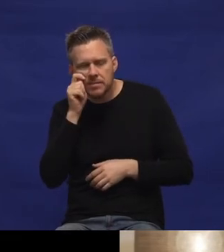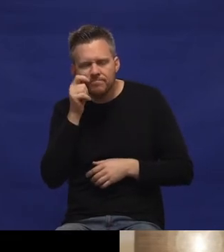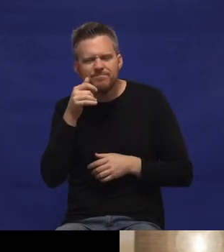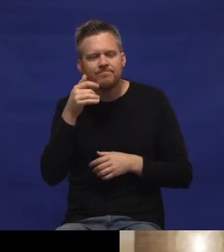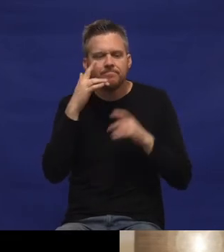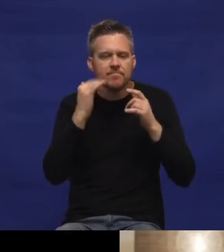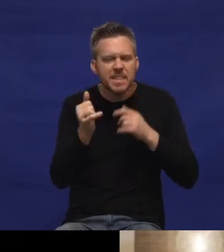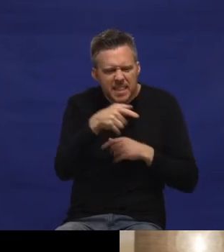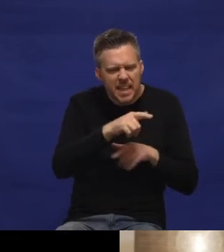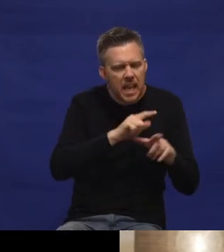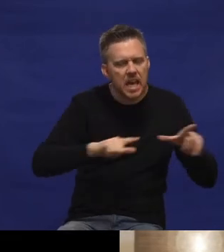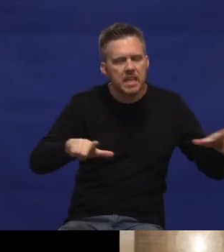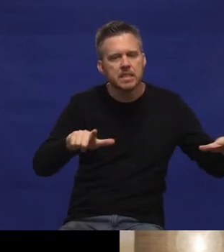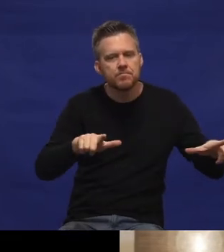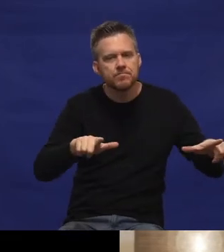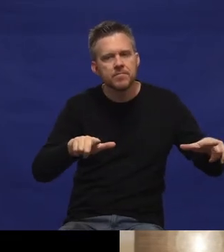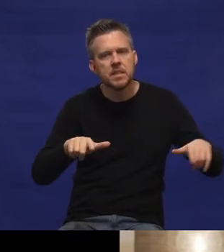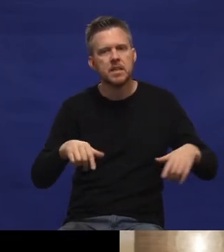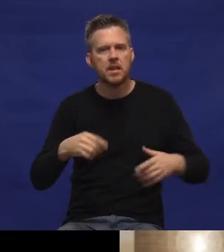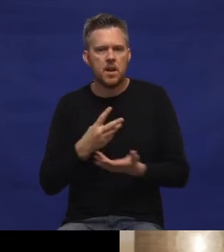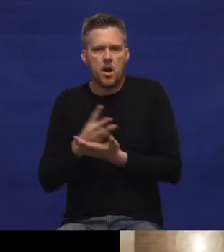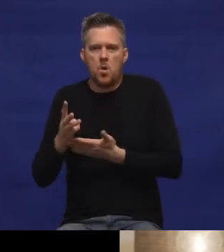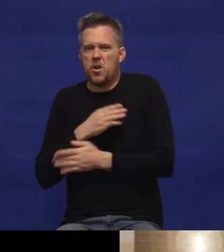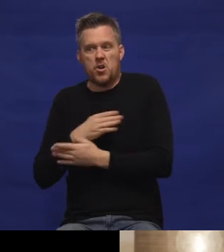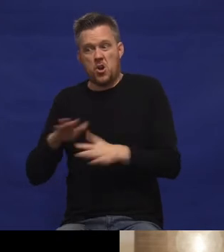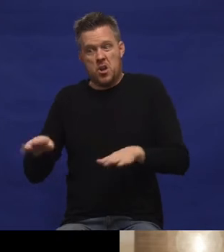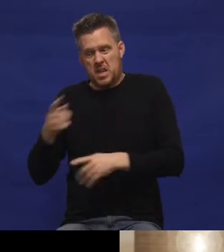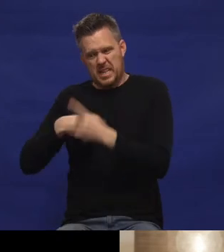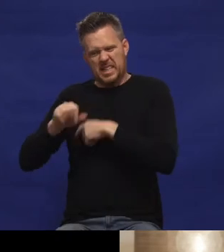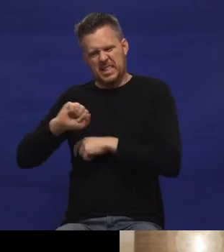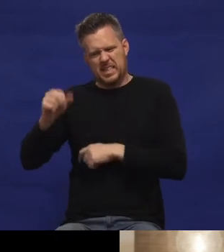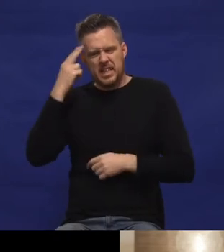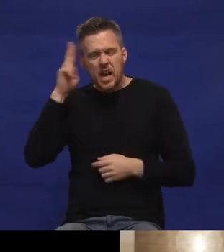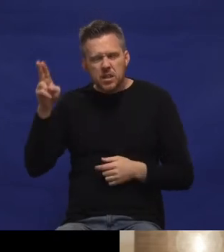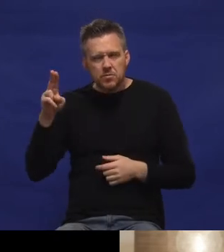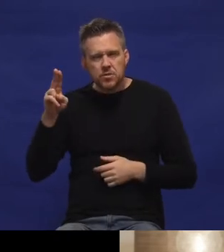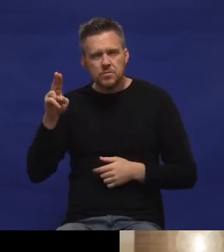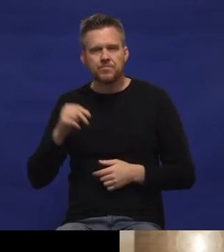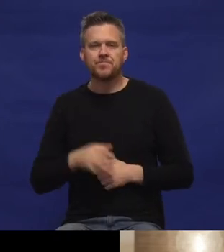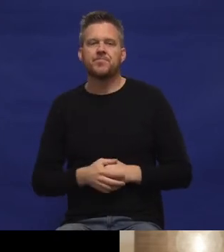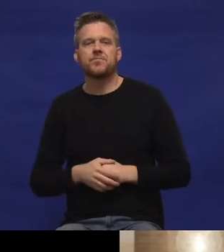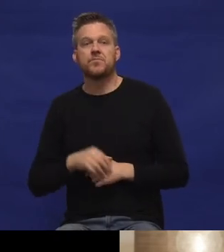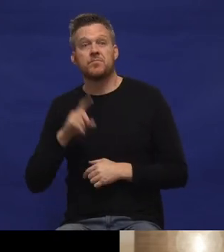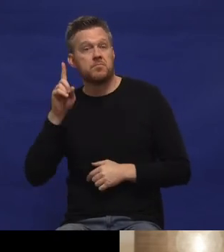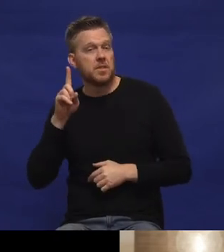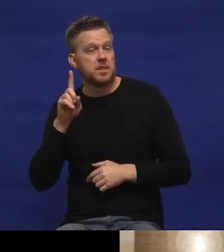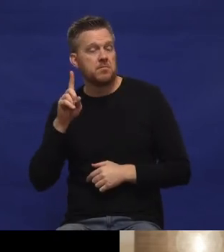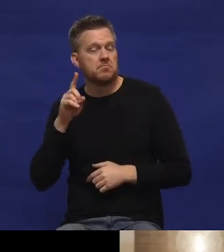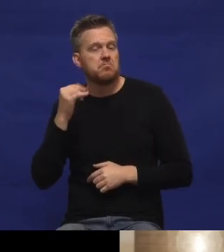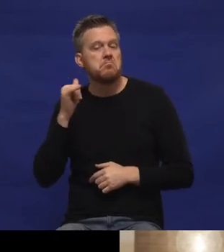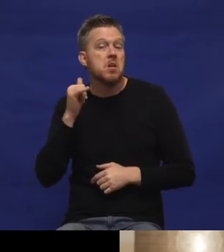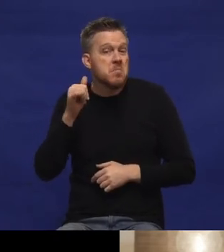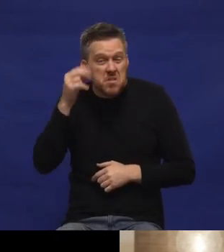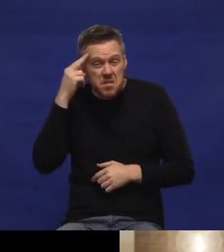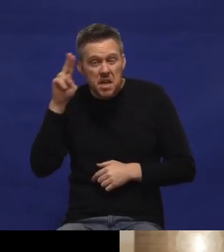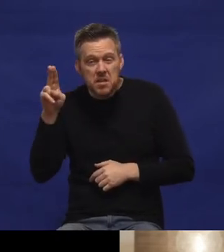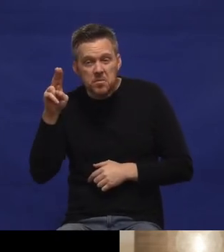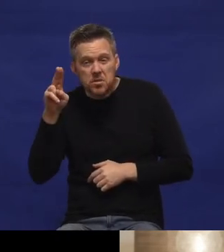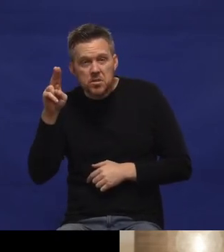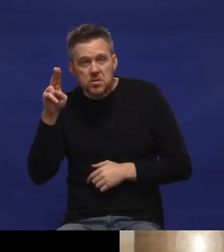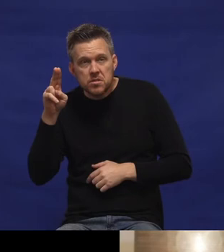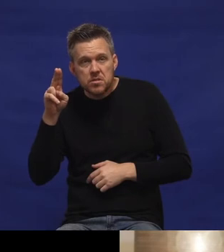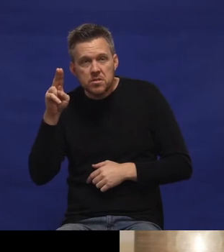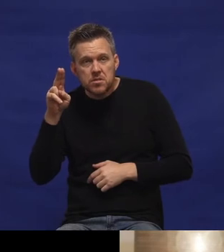land. Now, of course, scripture doesn't tell us what their names are, but I have it on good authority that it could well be that their names